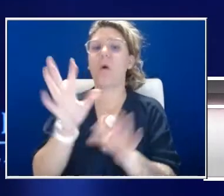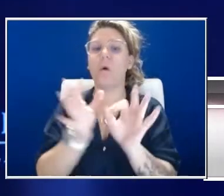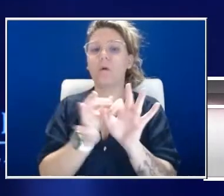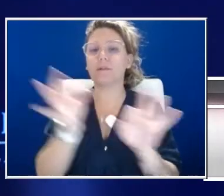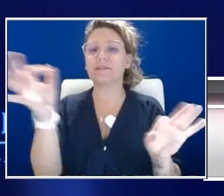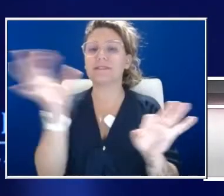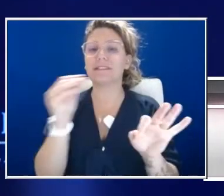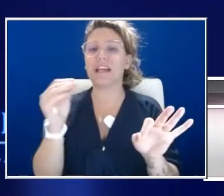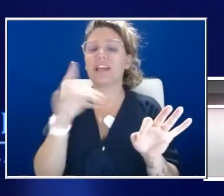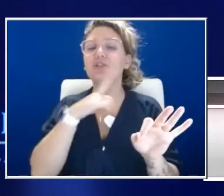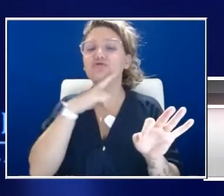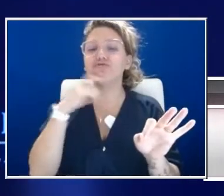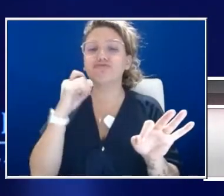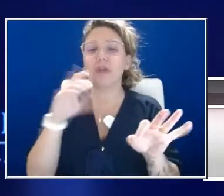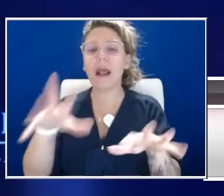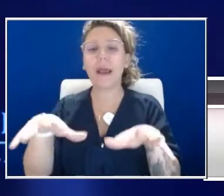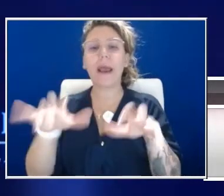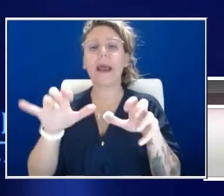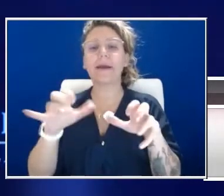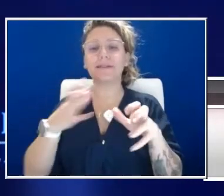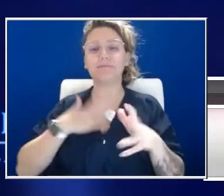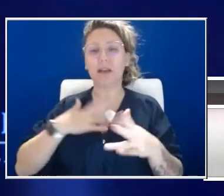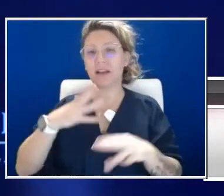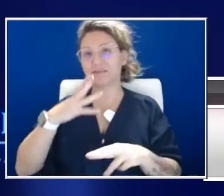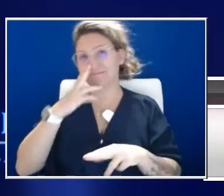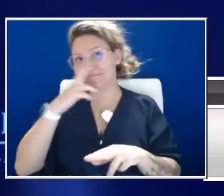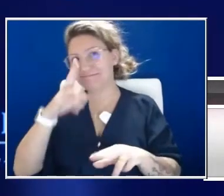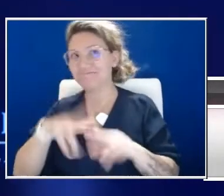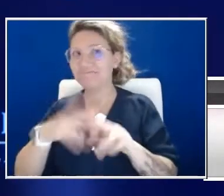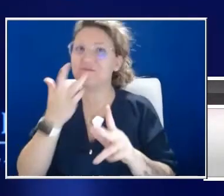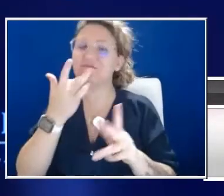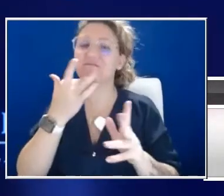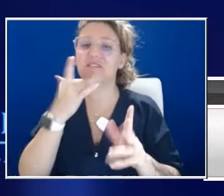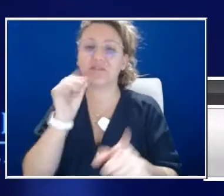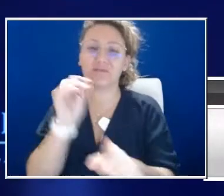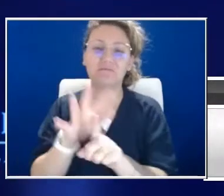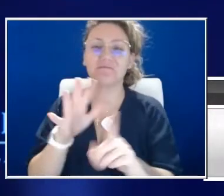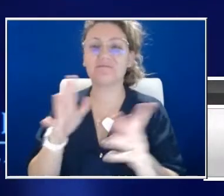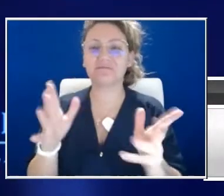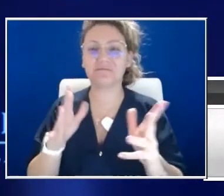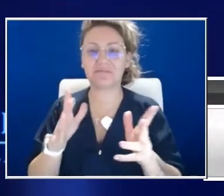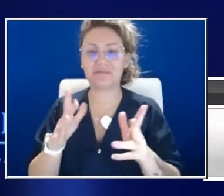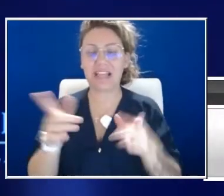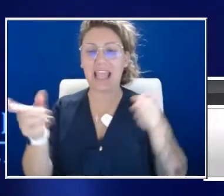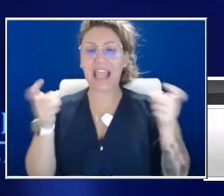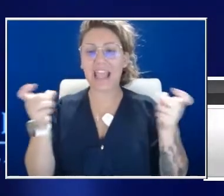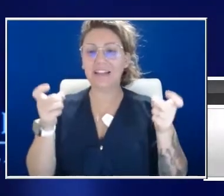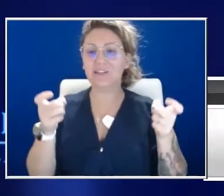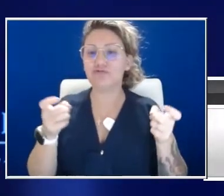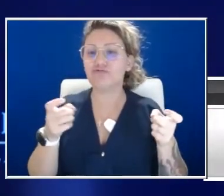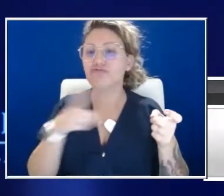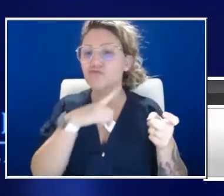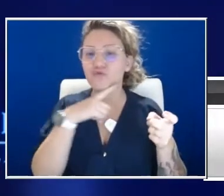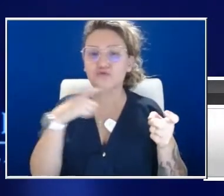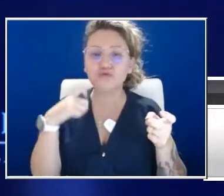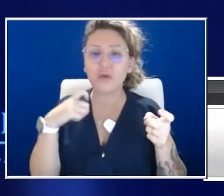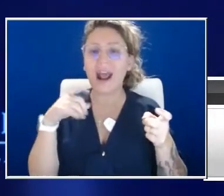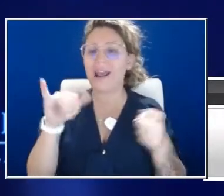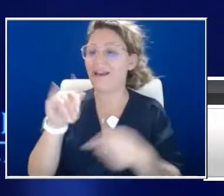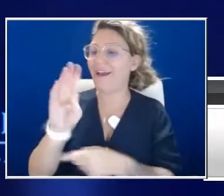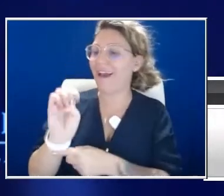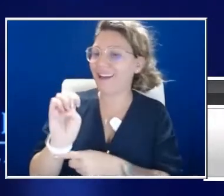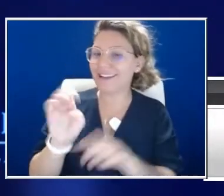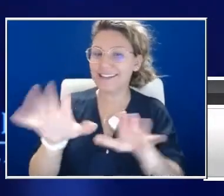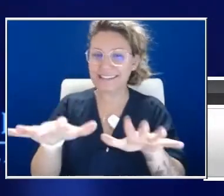my favorite type of exposures. So that's important to make sure that you handle dry ice appropriately if you're using it. Always have some sort of